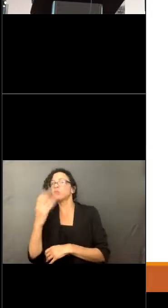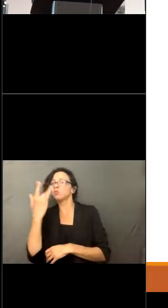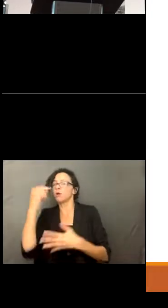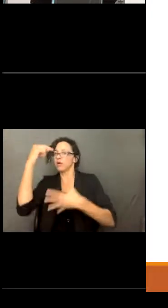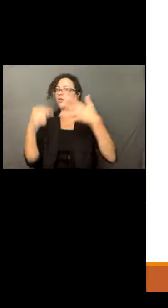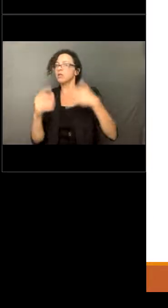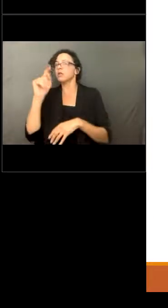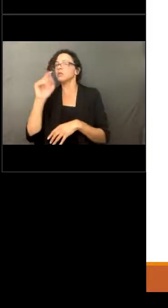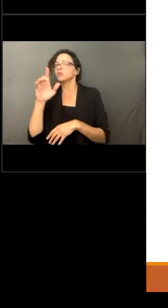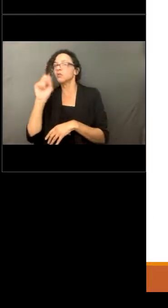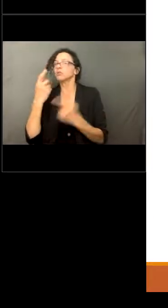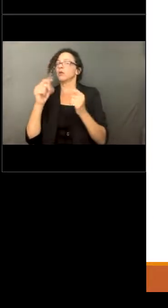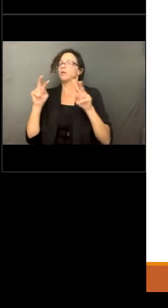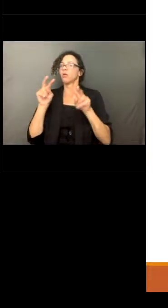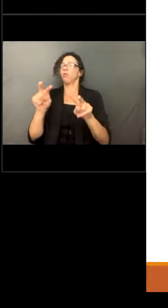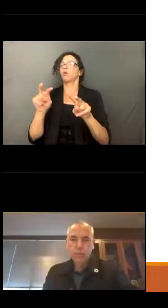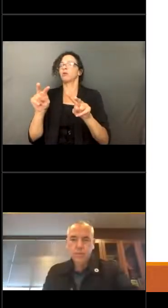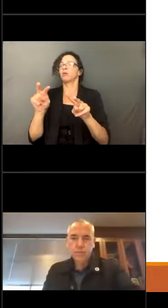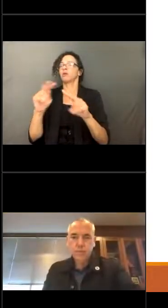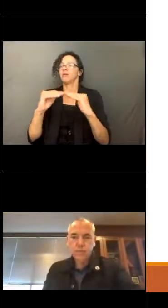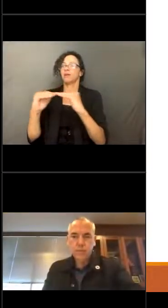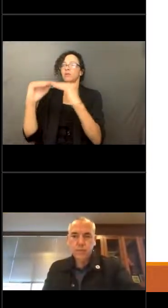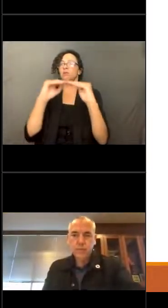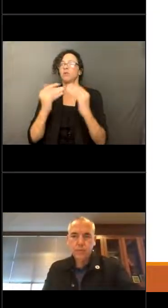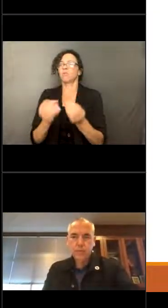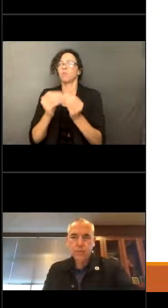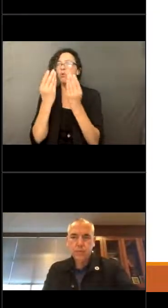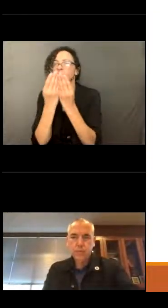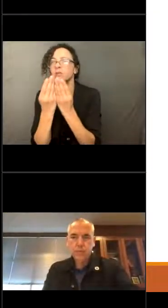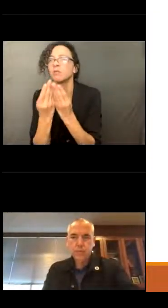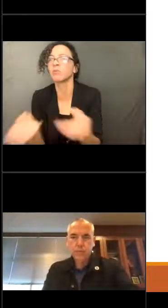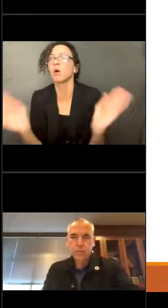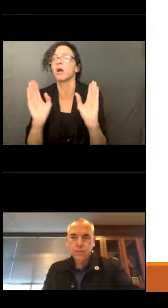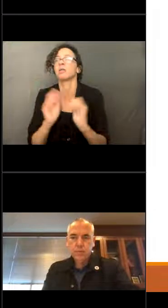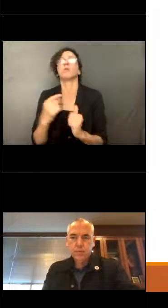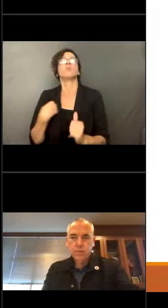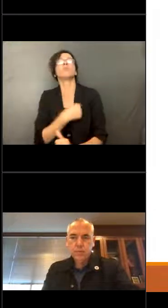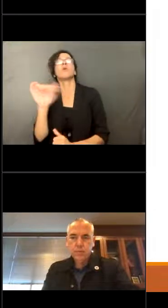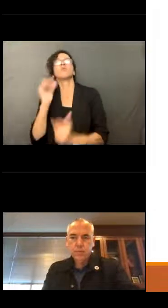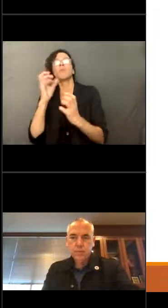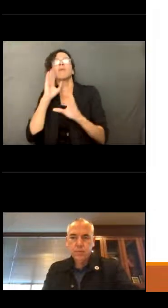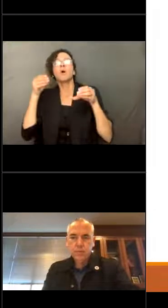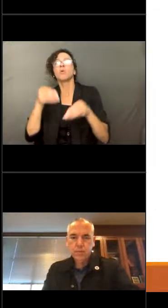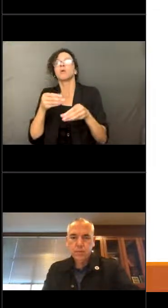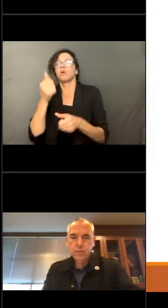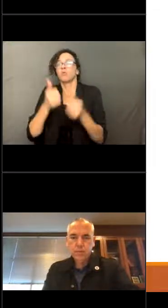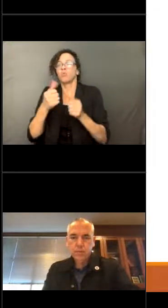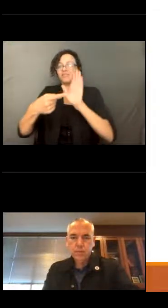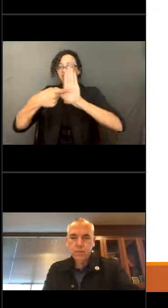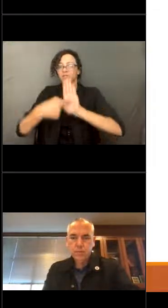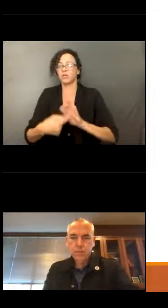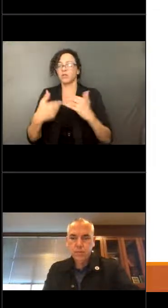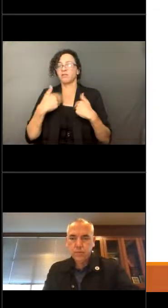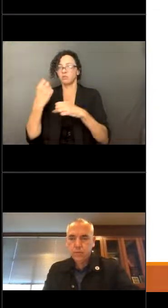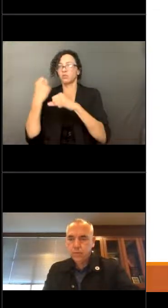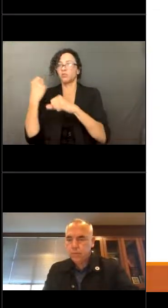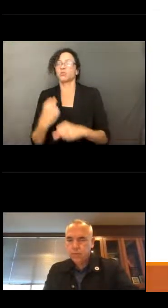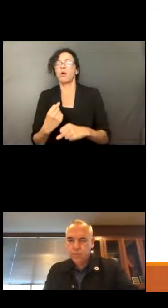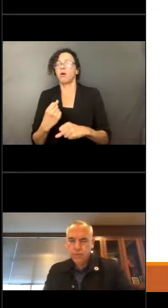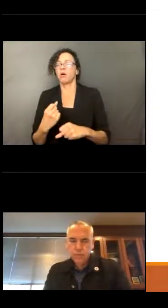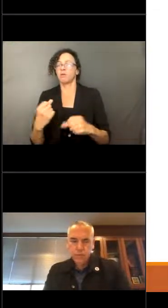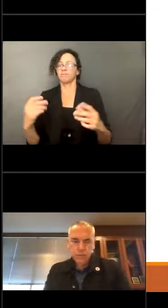perspective. For the EQI, we really wanted to hone in on what are the indicators that have a very strong nexus